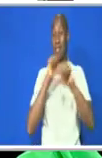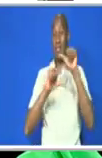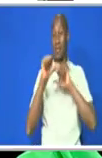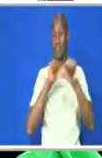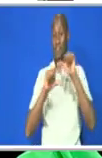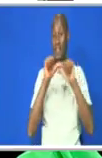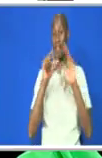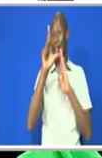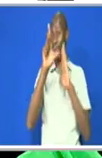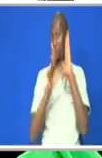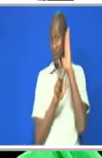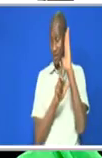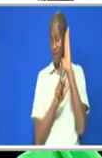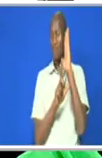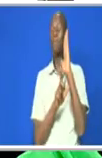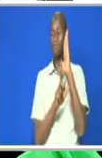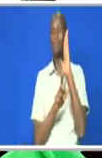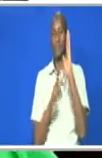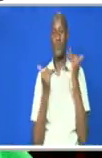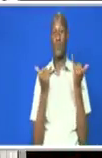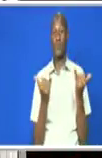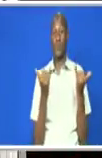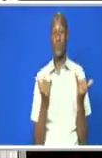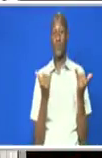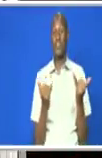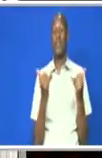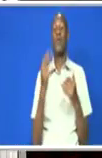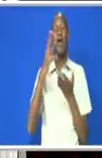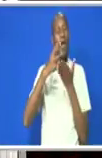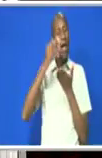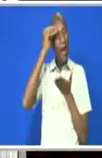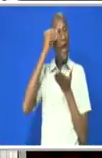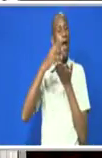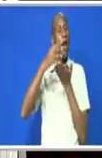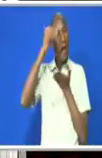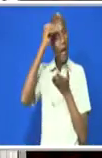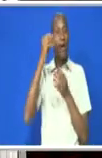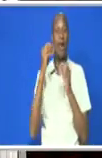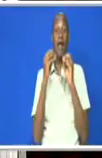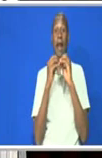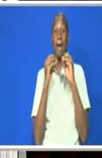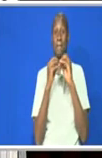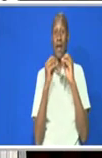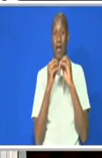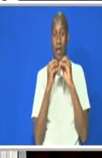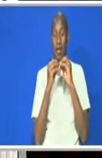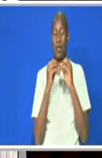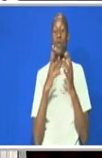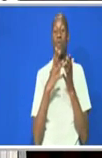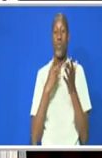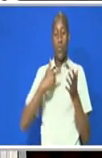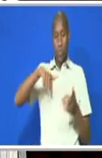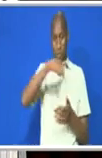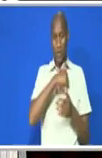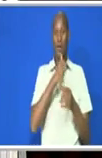Today, we are going to look at numbers. We're going to